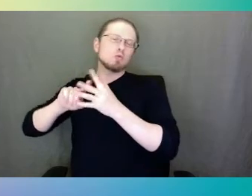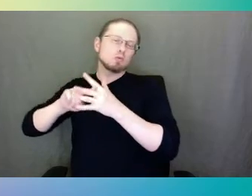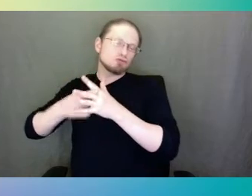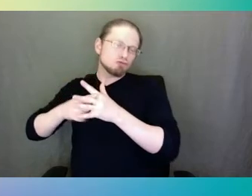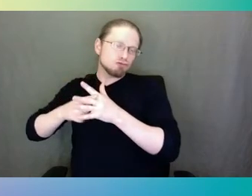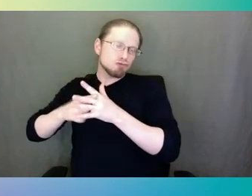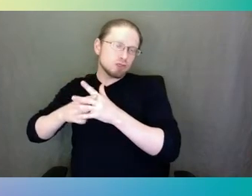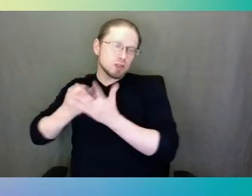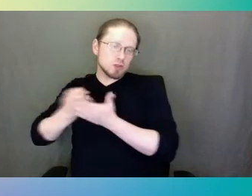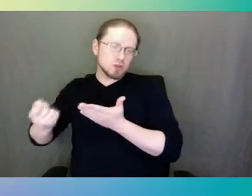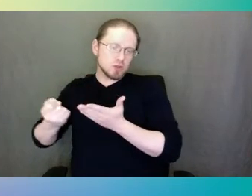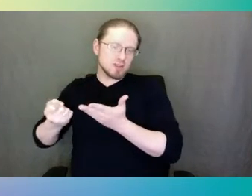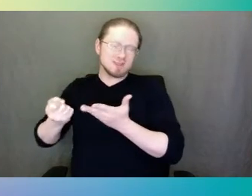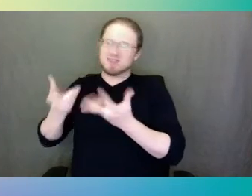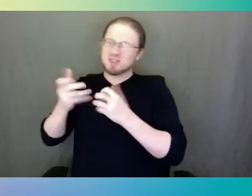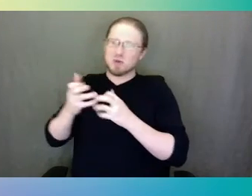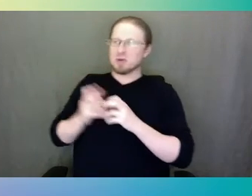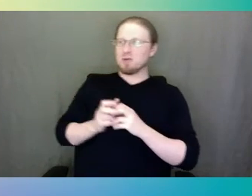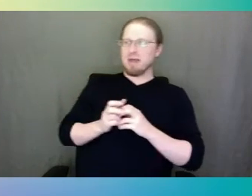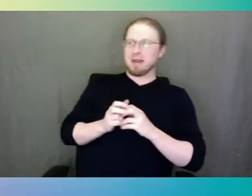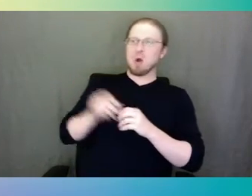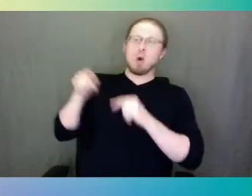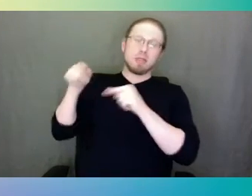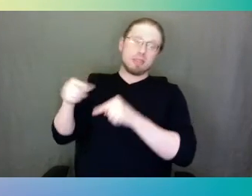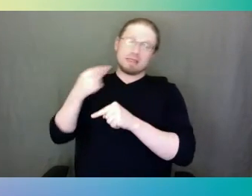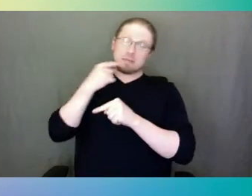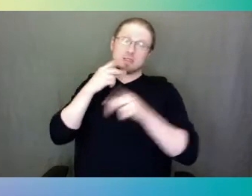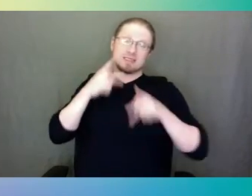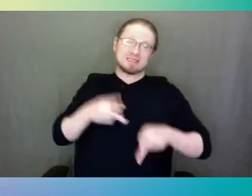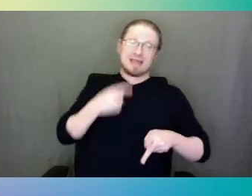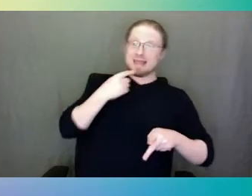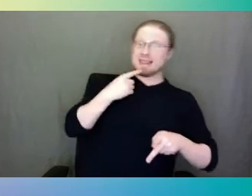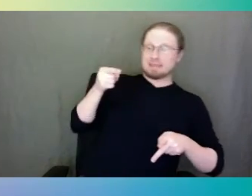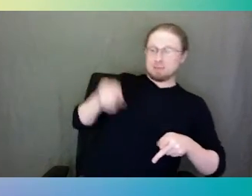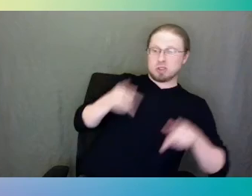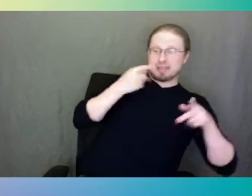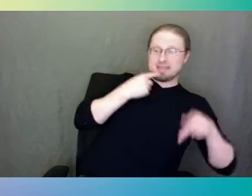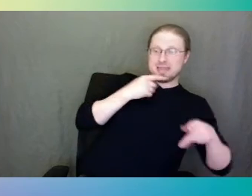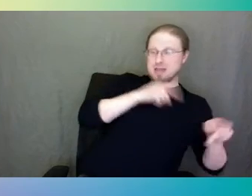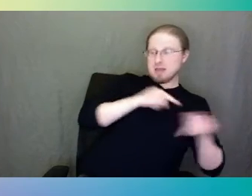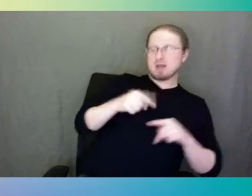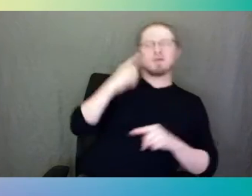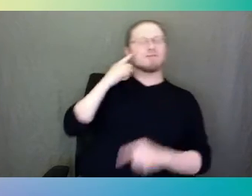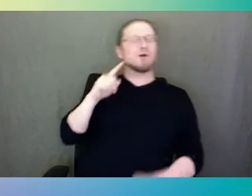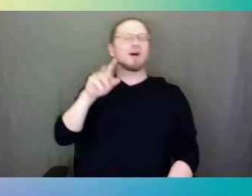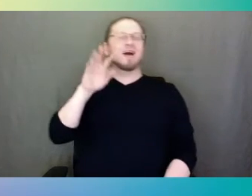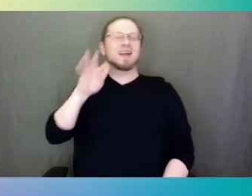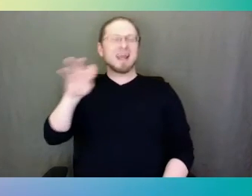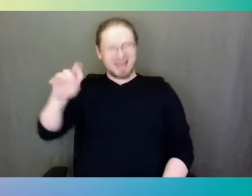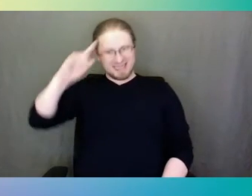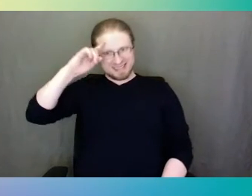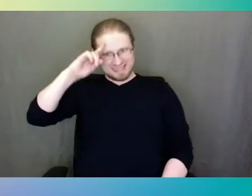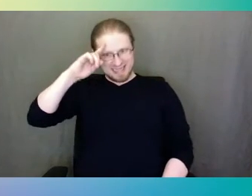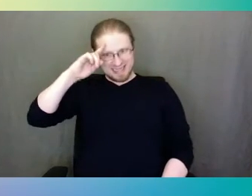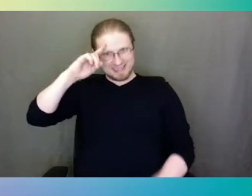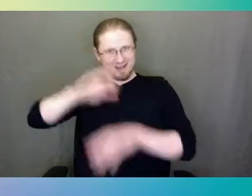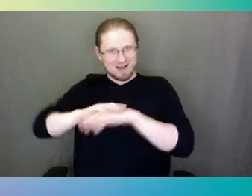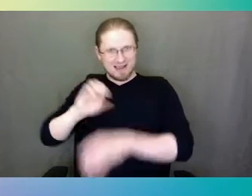You don't want to cite, something other than the original source. So for 99 cents on eBay, I ordered this book,